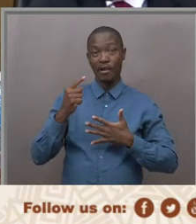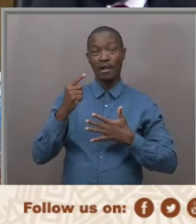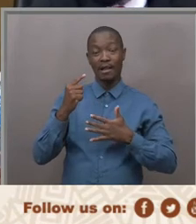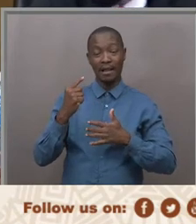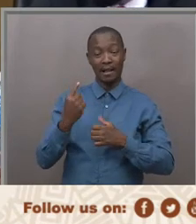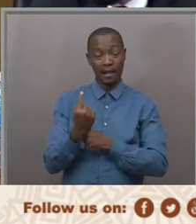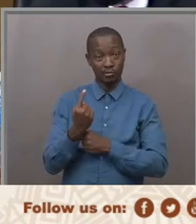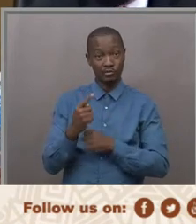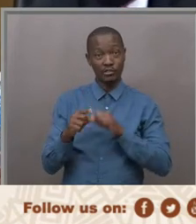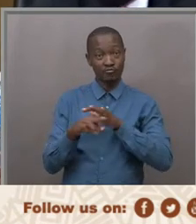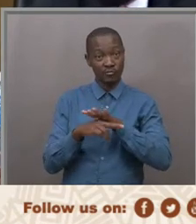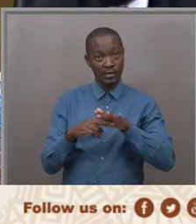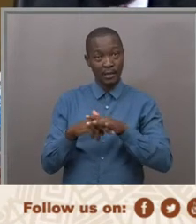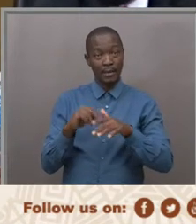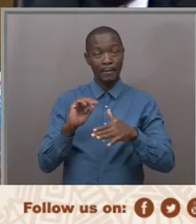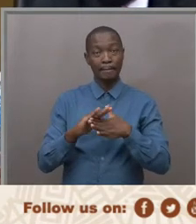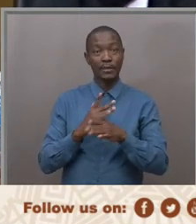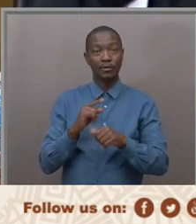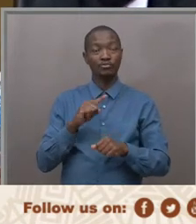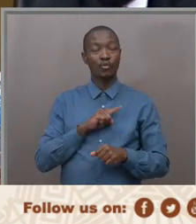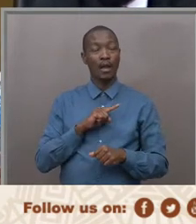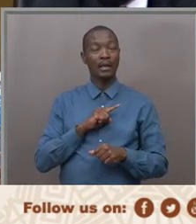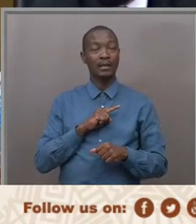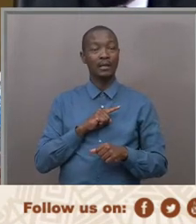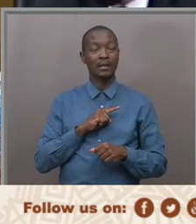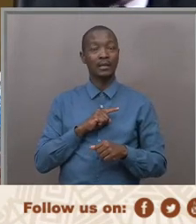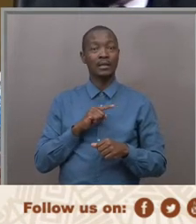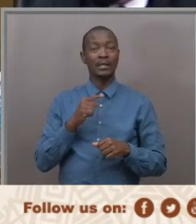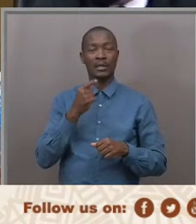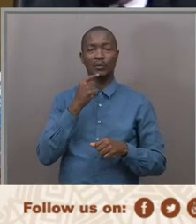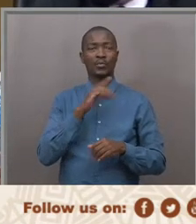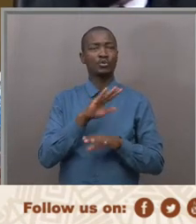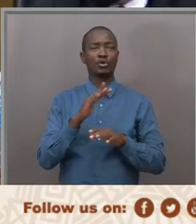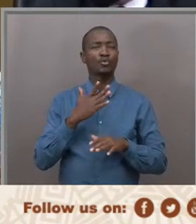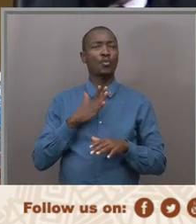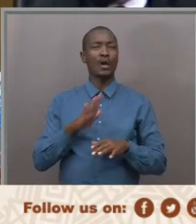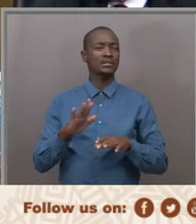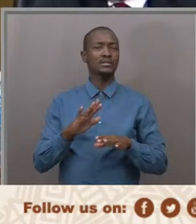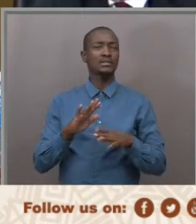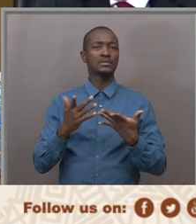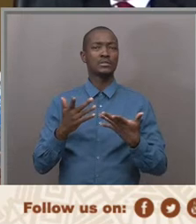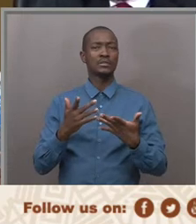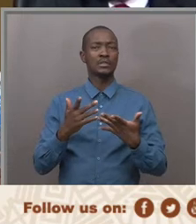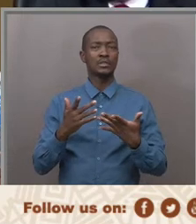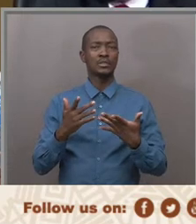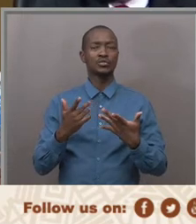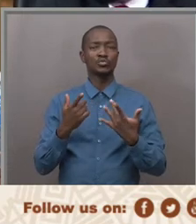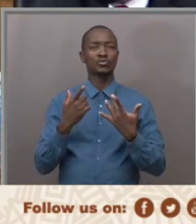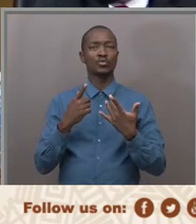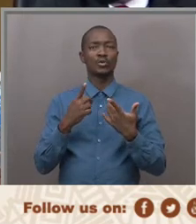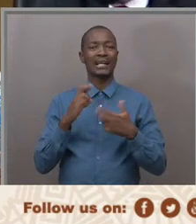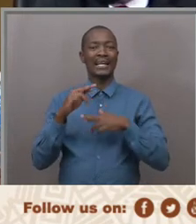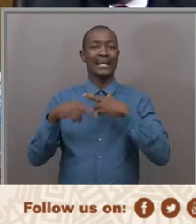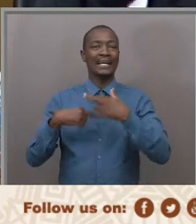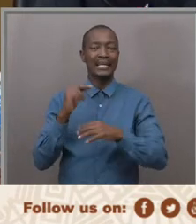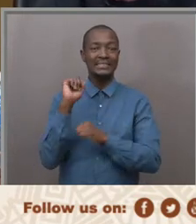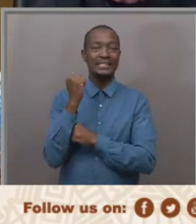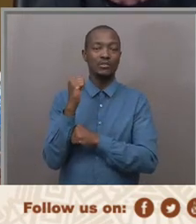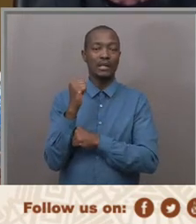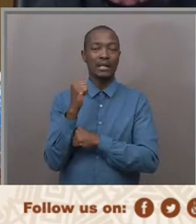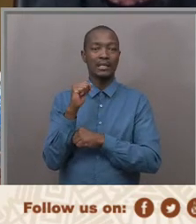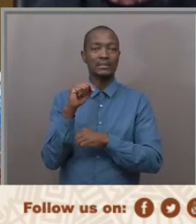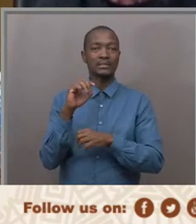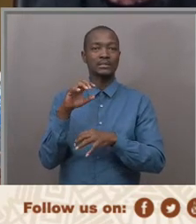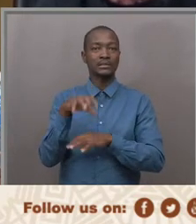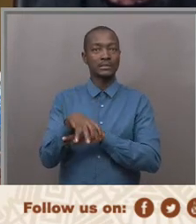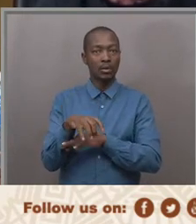because we have adopted a posture that we don't only want to re-industrialize Gauteng province, but we